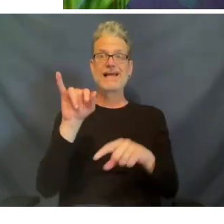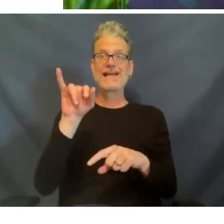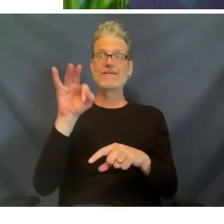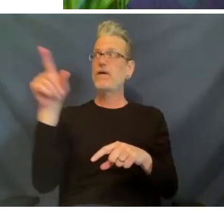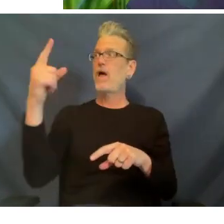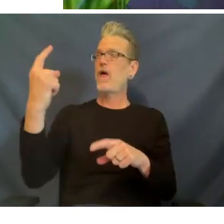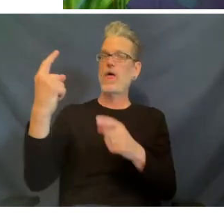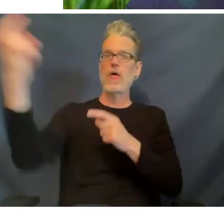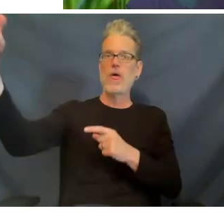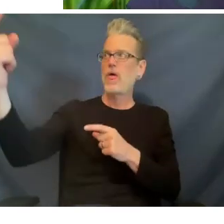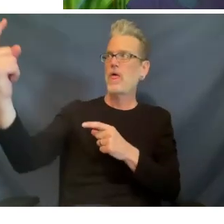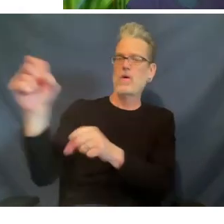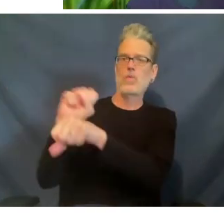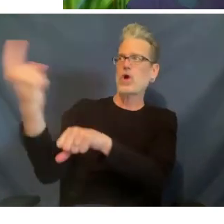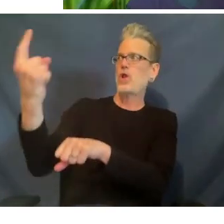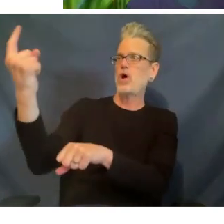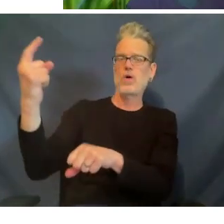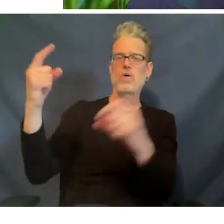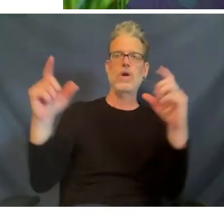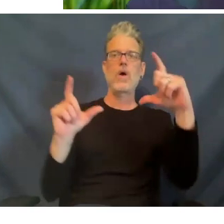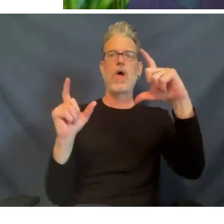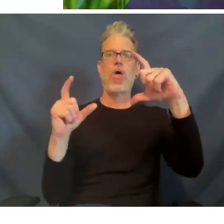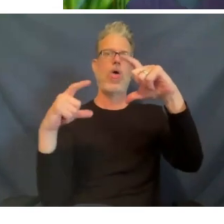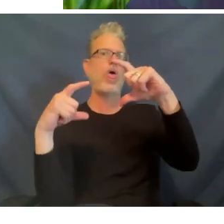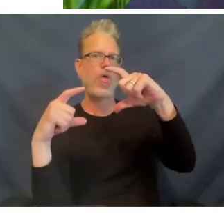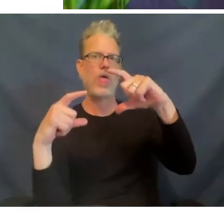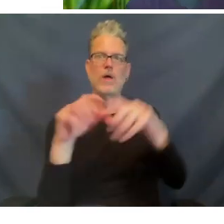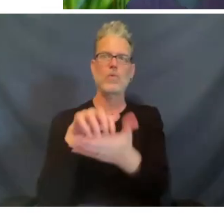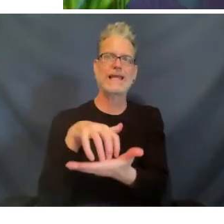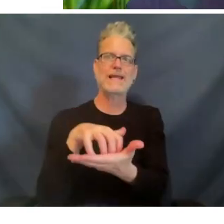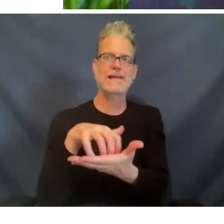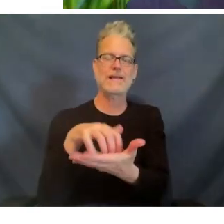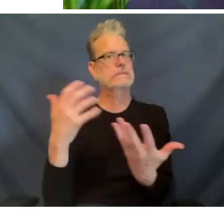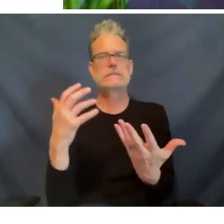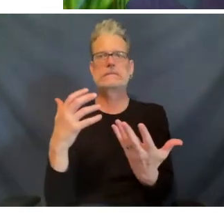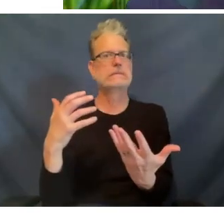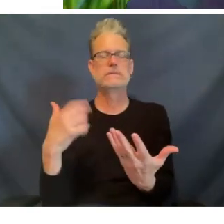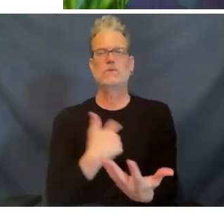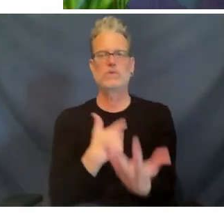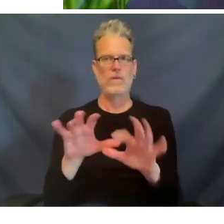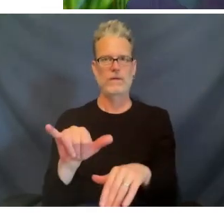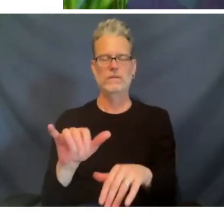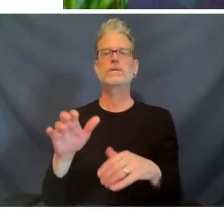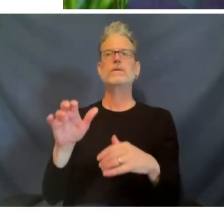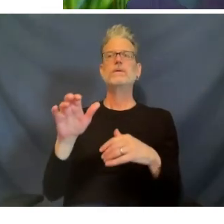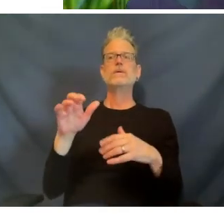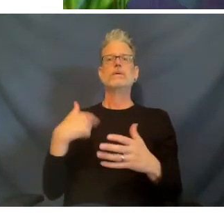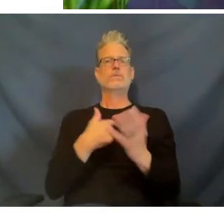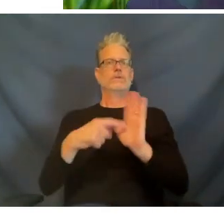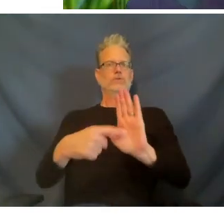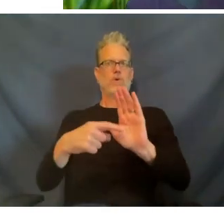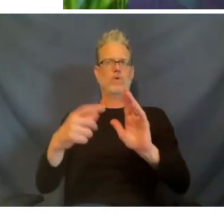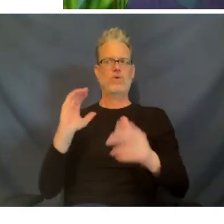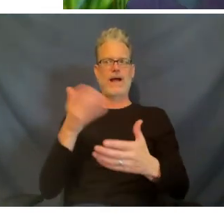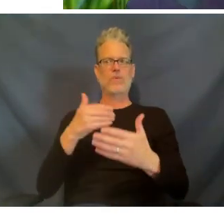that respect, that is how we work. We also emulate many of the guiding principles, or what